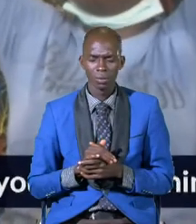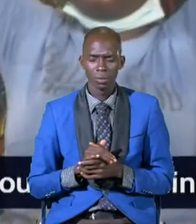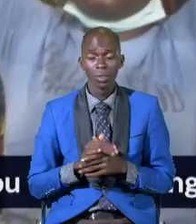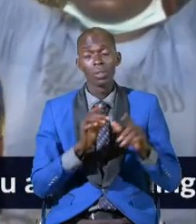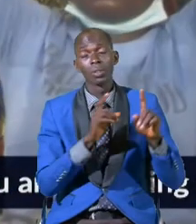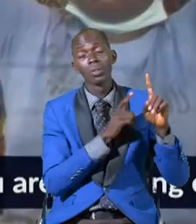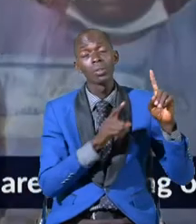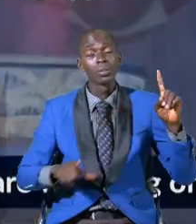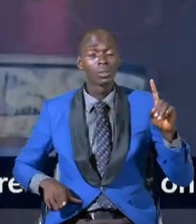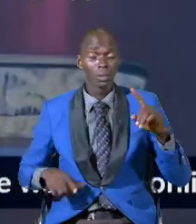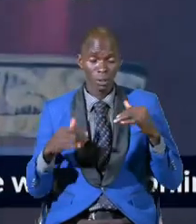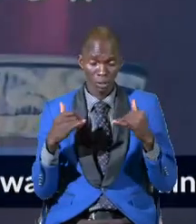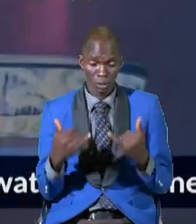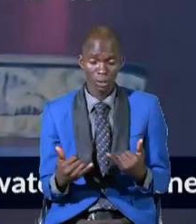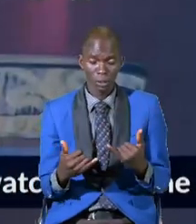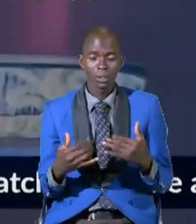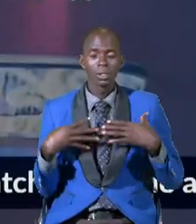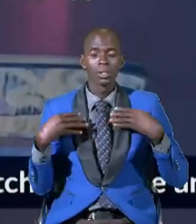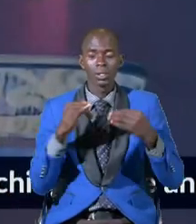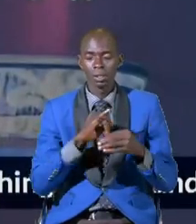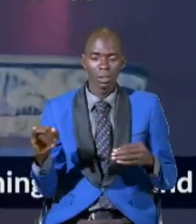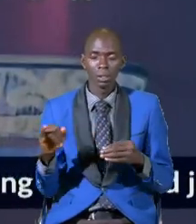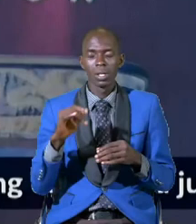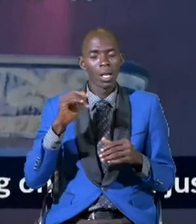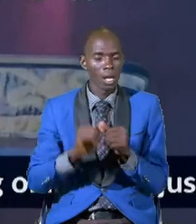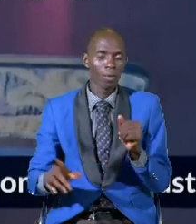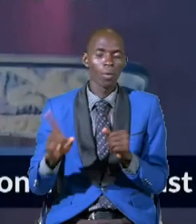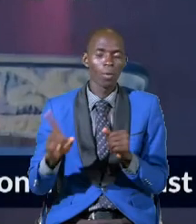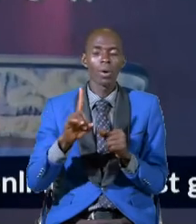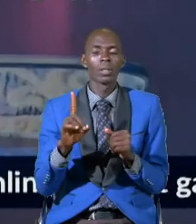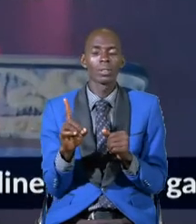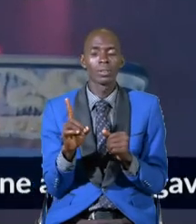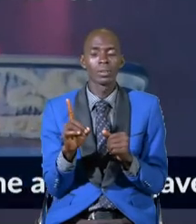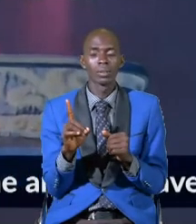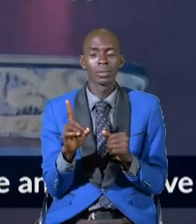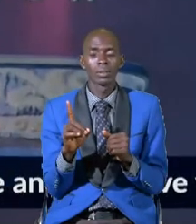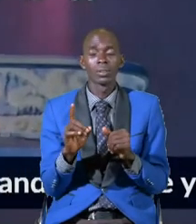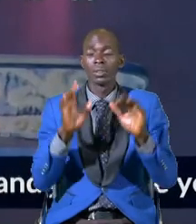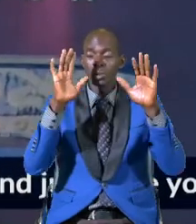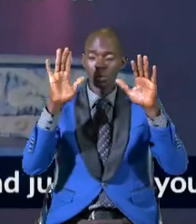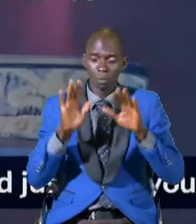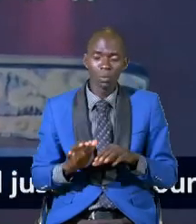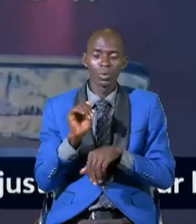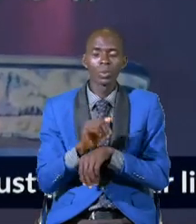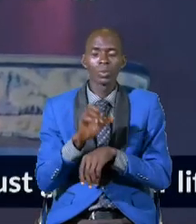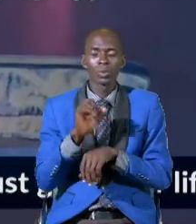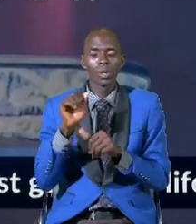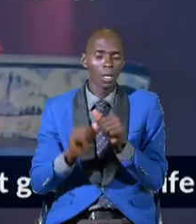Lord, now healing everywhere. Amen. Miracles everywhere.